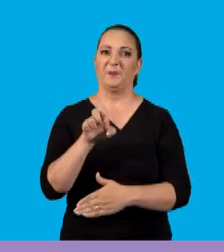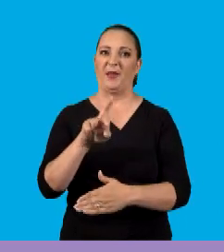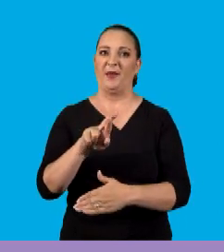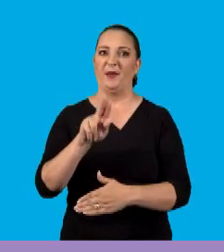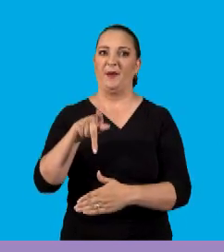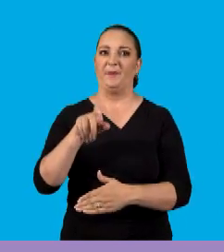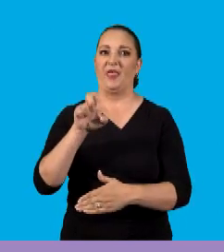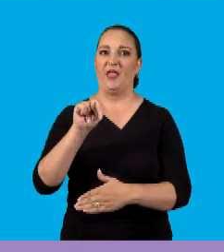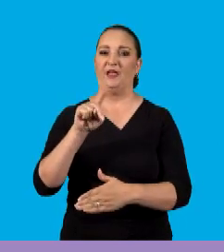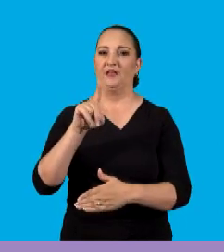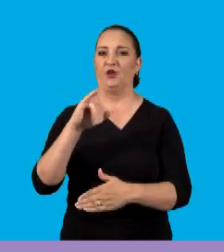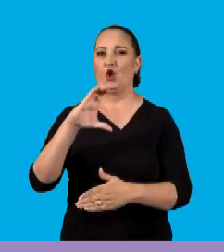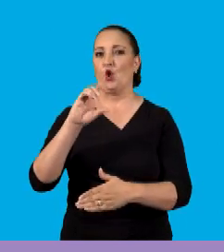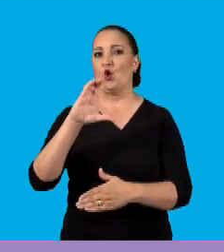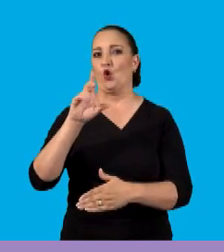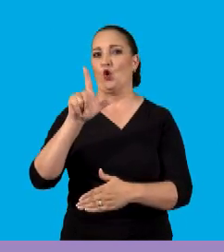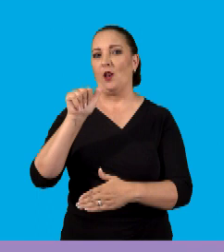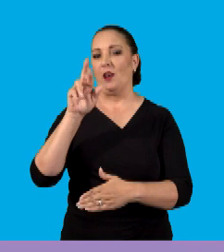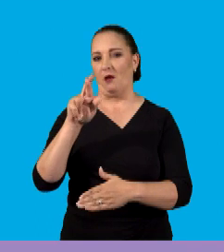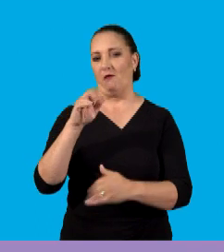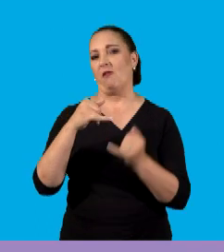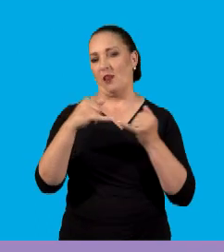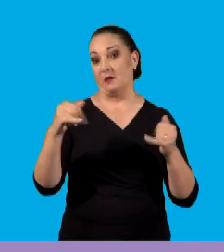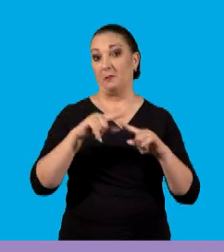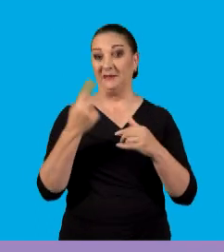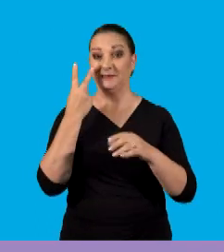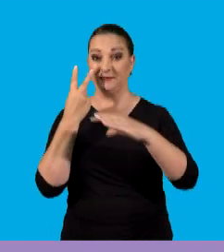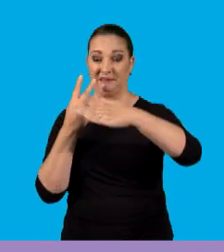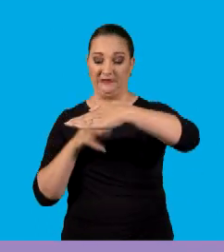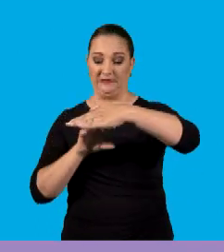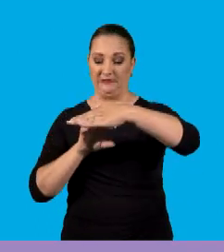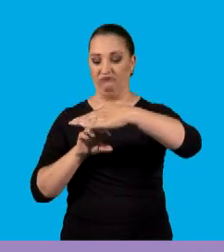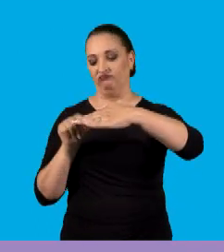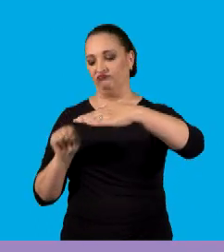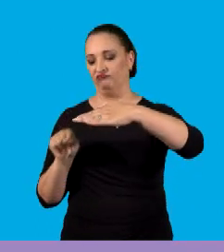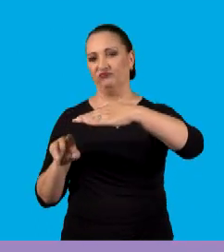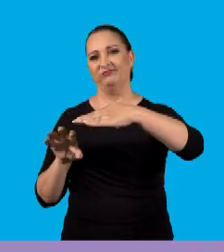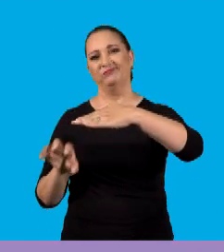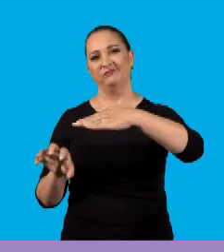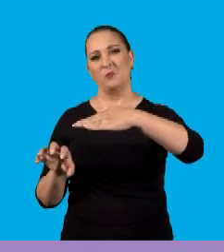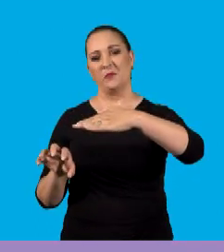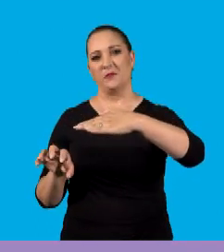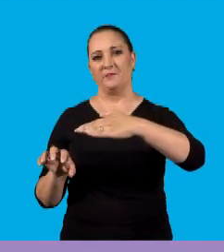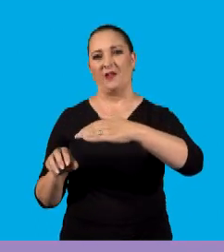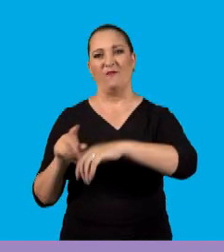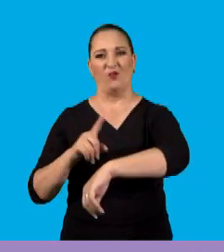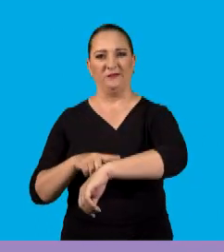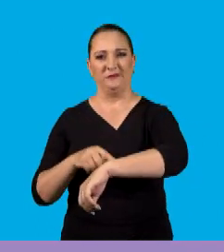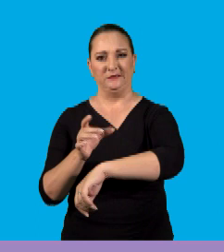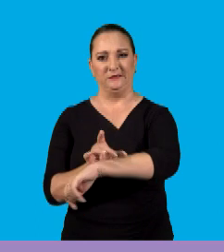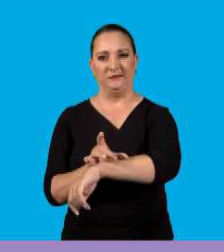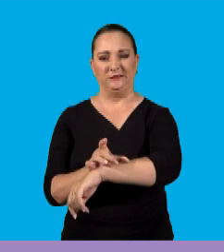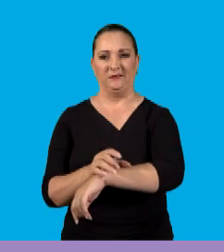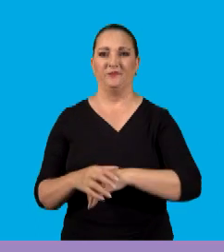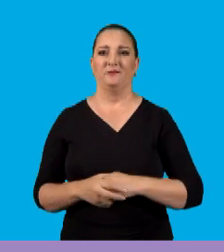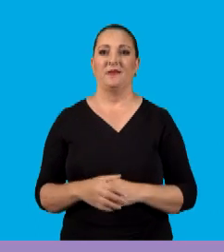lines. But then, for argument's sake, let's look at the clock on the right. I've got three arms there.